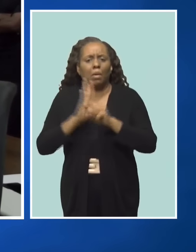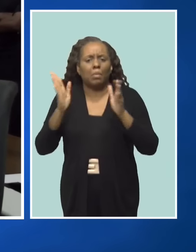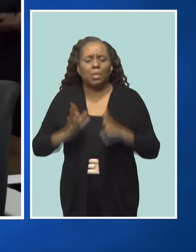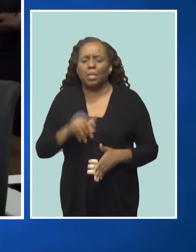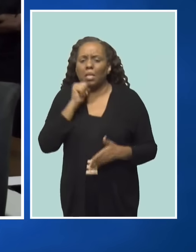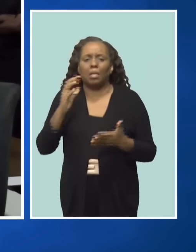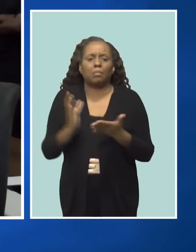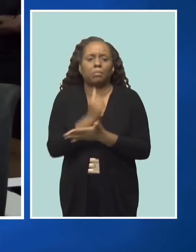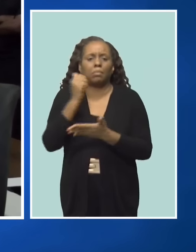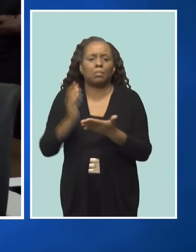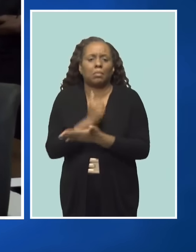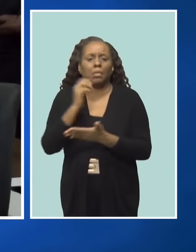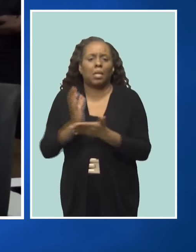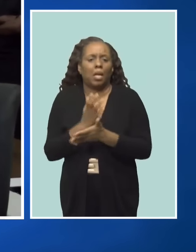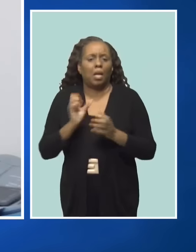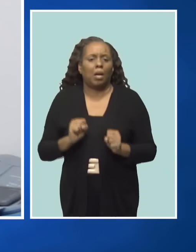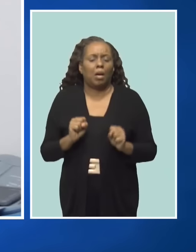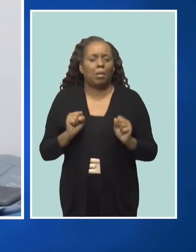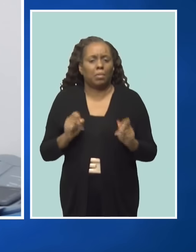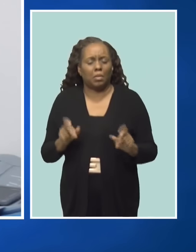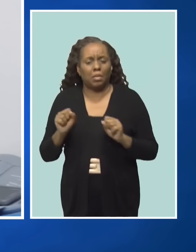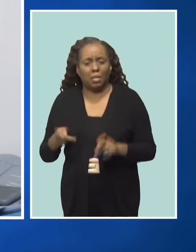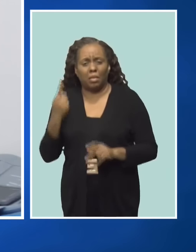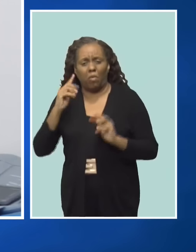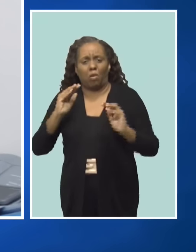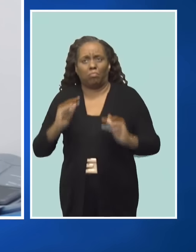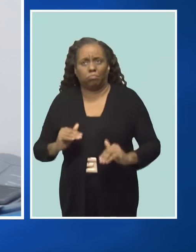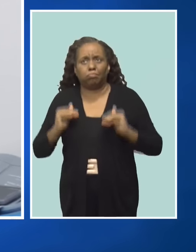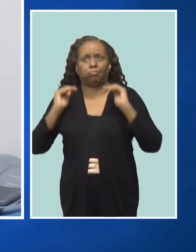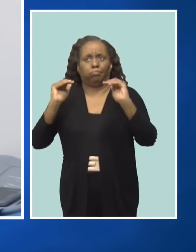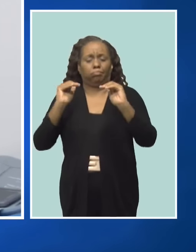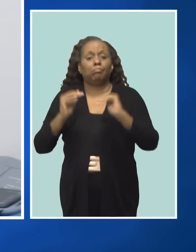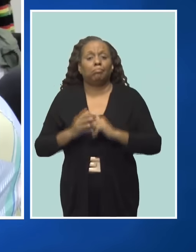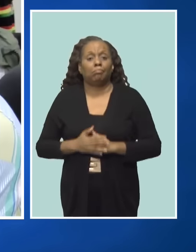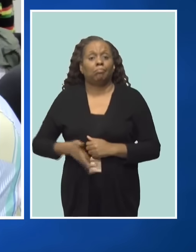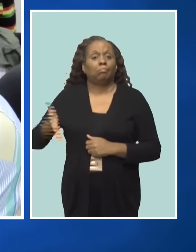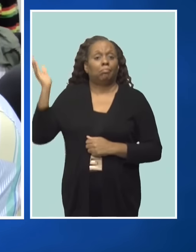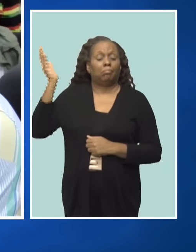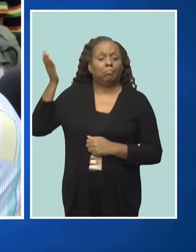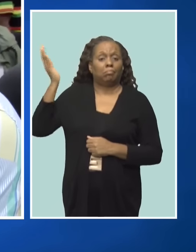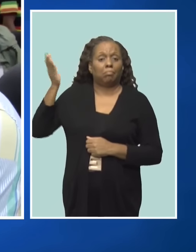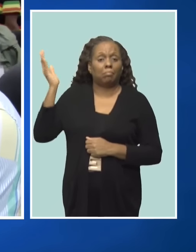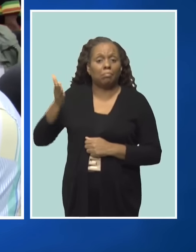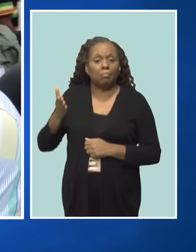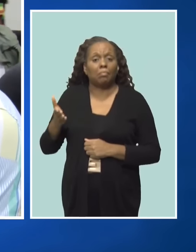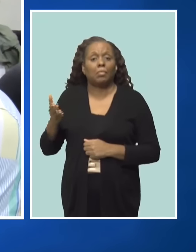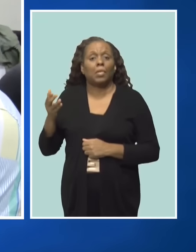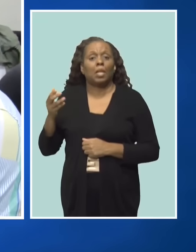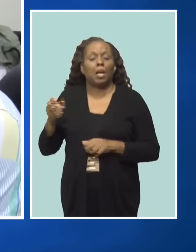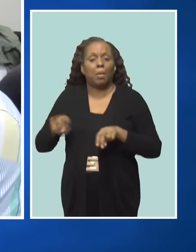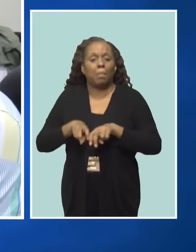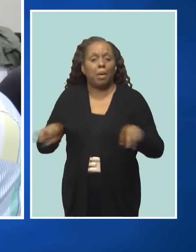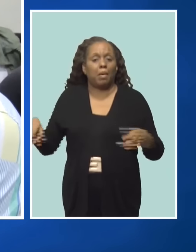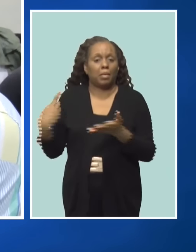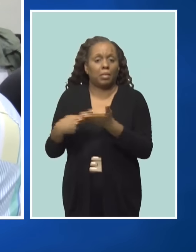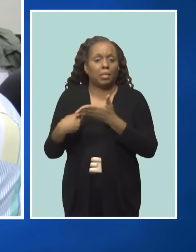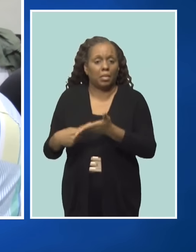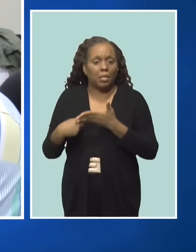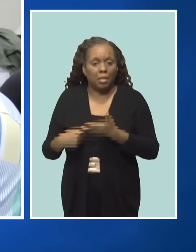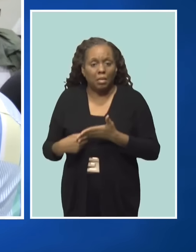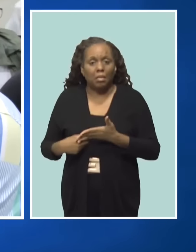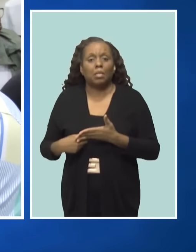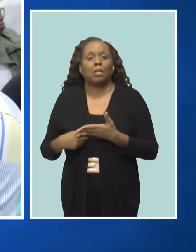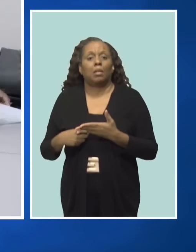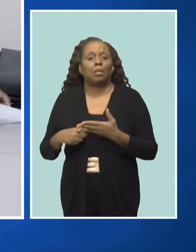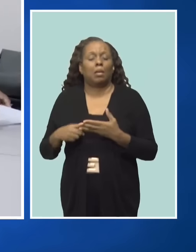created by government for their own upward social mobility. She made the remark as she addressed the strategic panel discussion on Dr. Derek Murray's